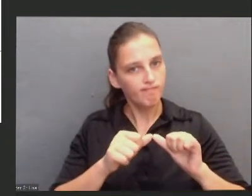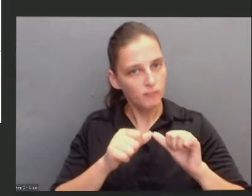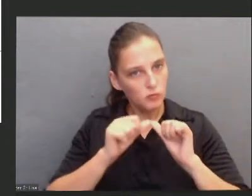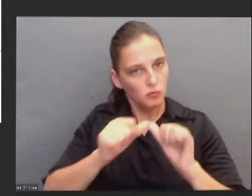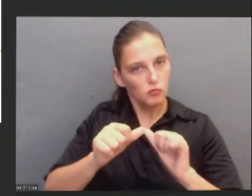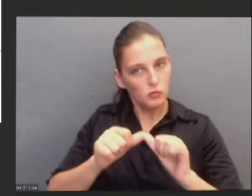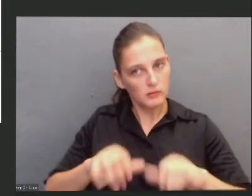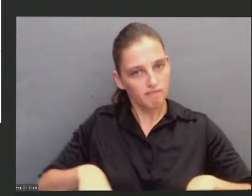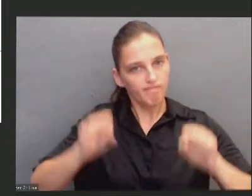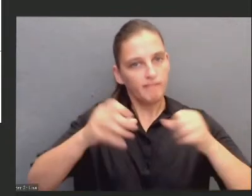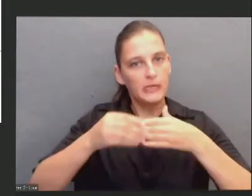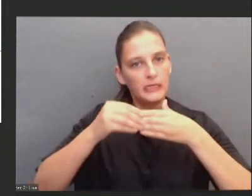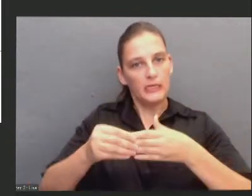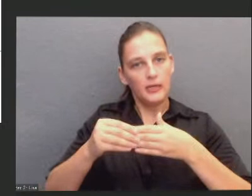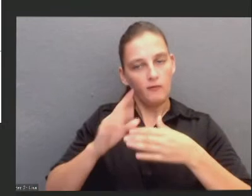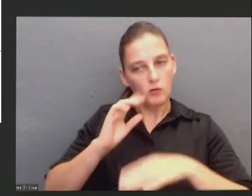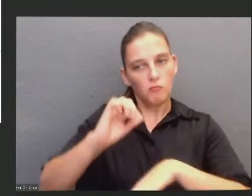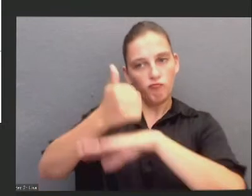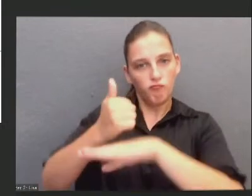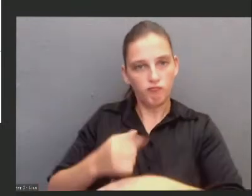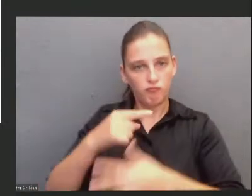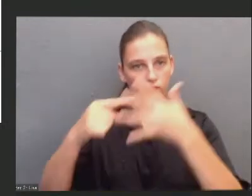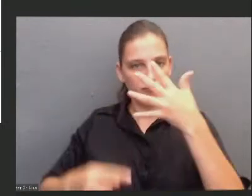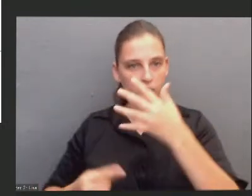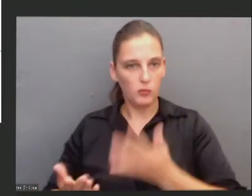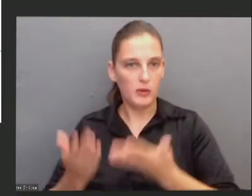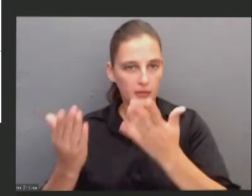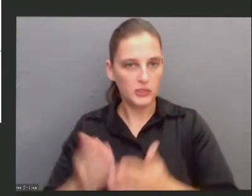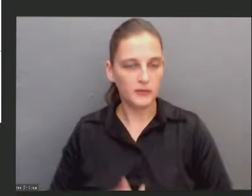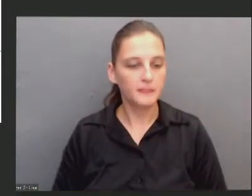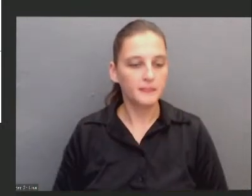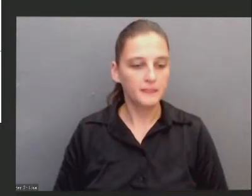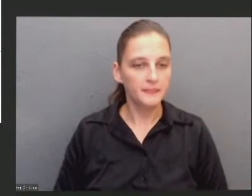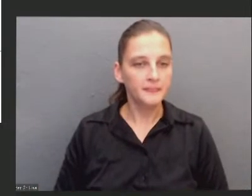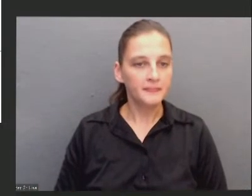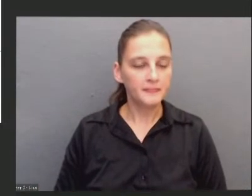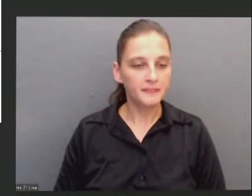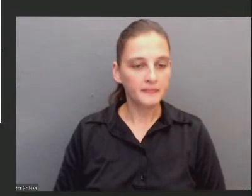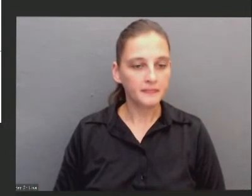recommendations. So if we can move to the next slide.